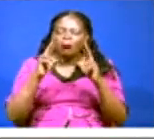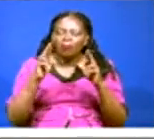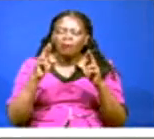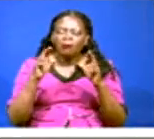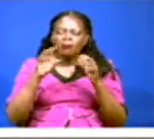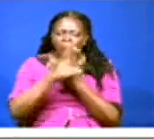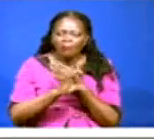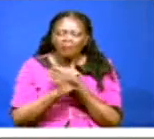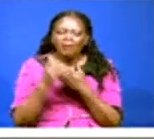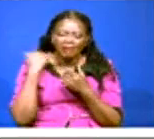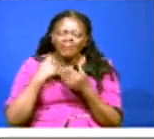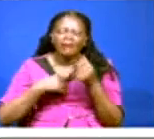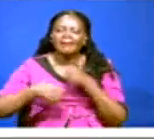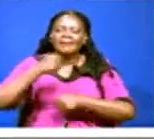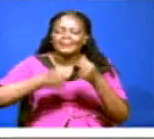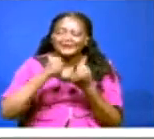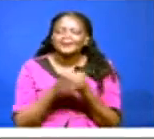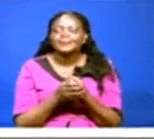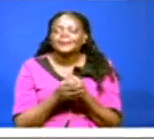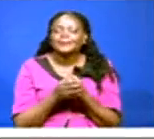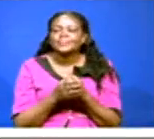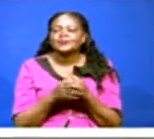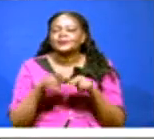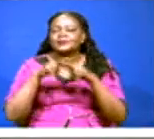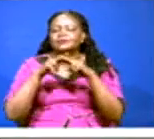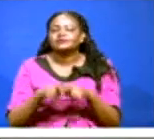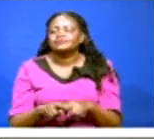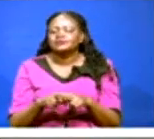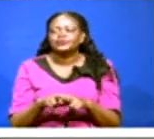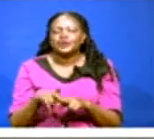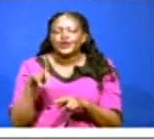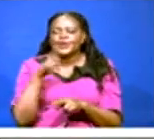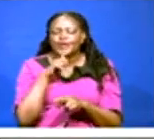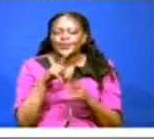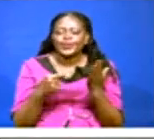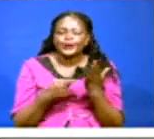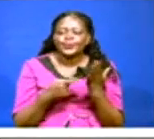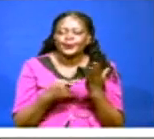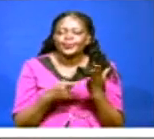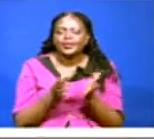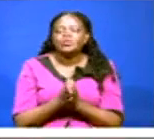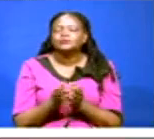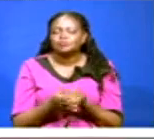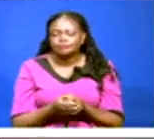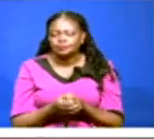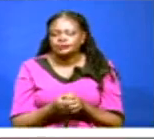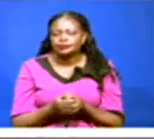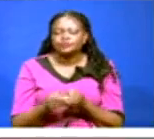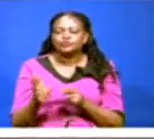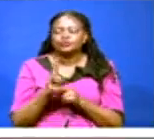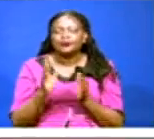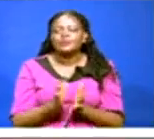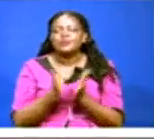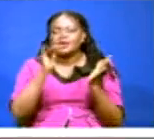and complexity, relying on sophisticated technology and taking advantage of public and private